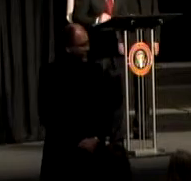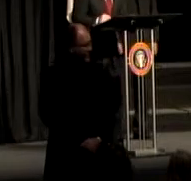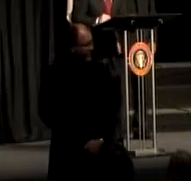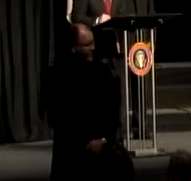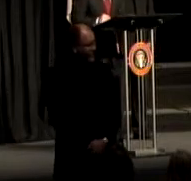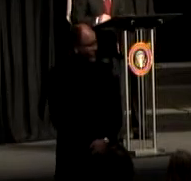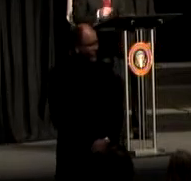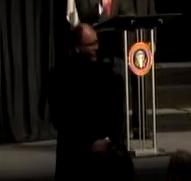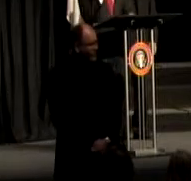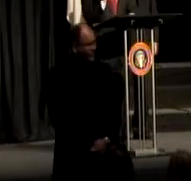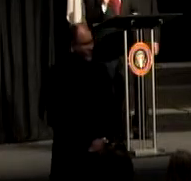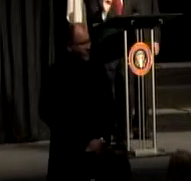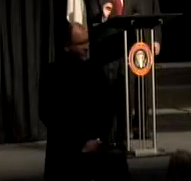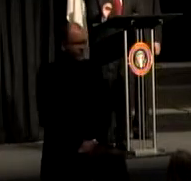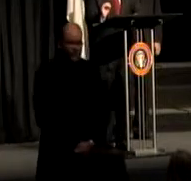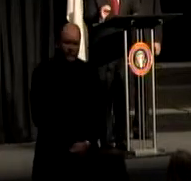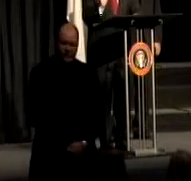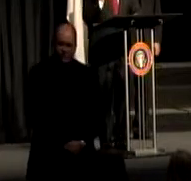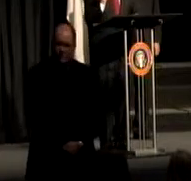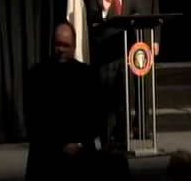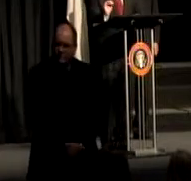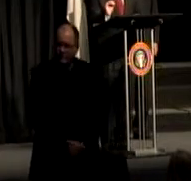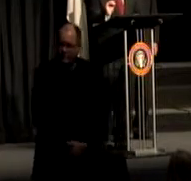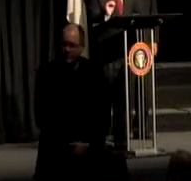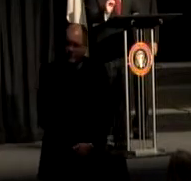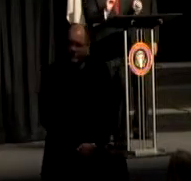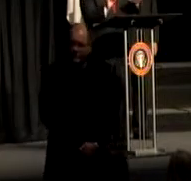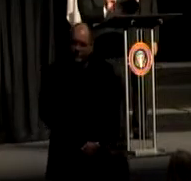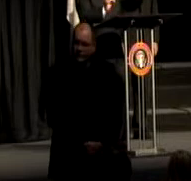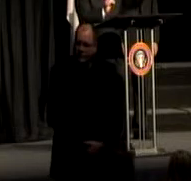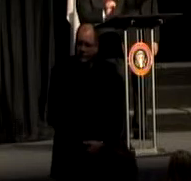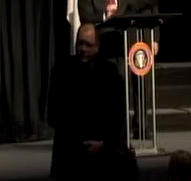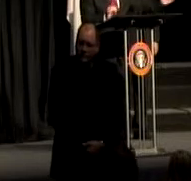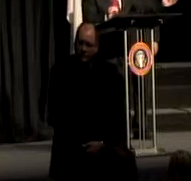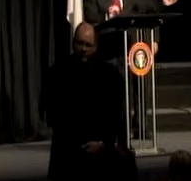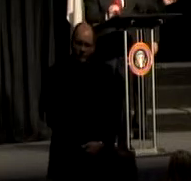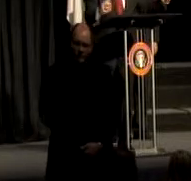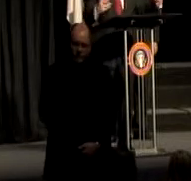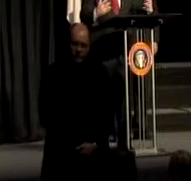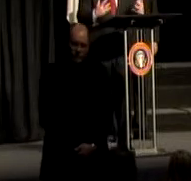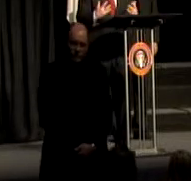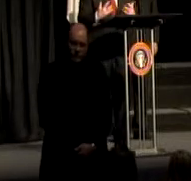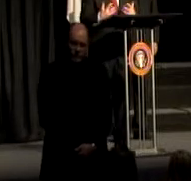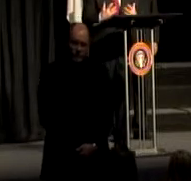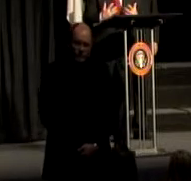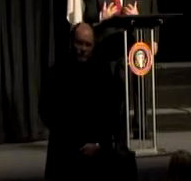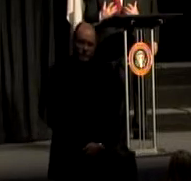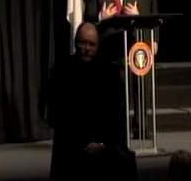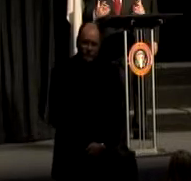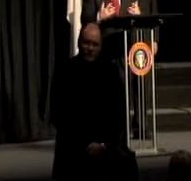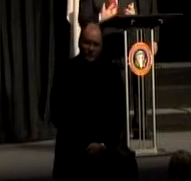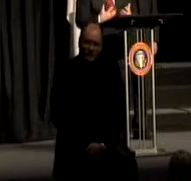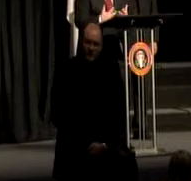Why is that? It's because fanaticism isn't based on what's taking place. It's based on who you